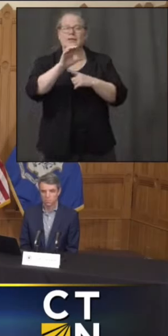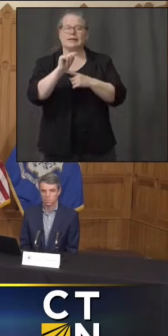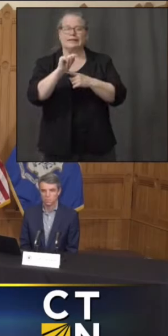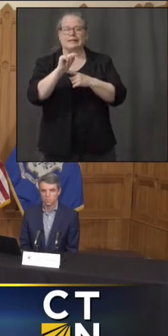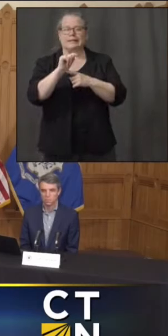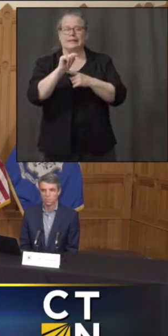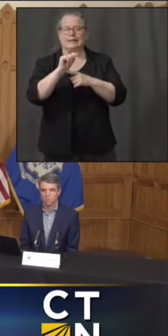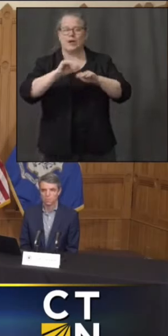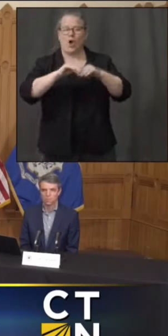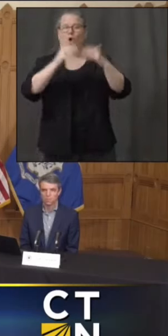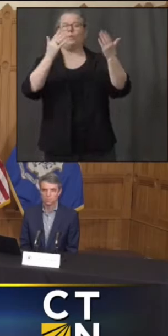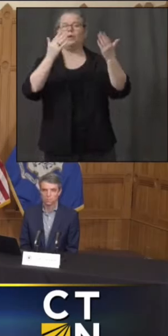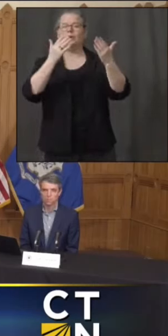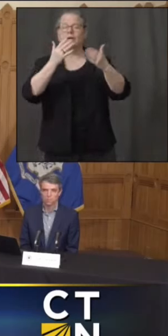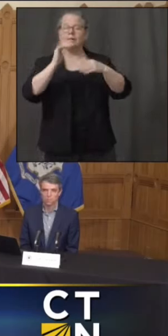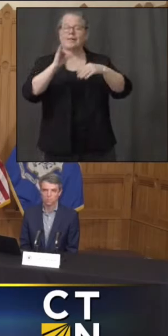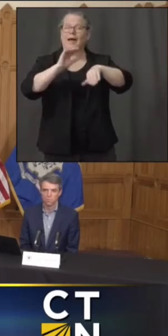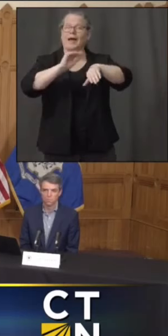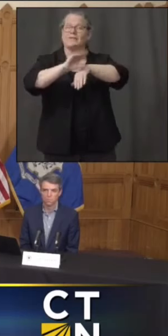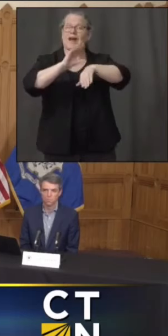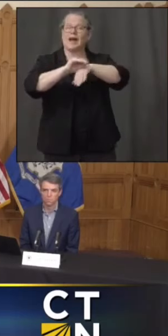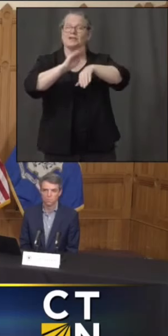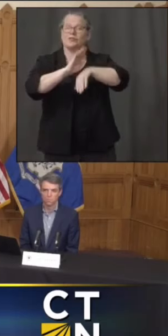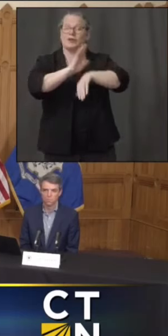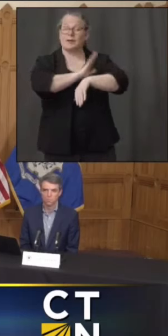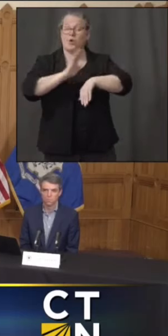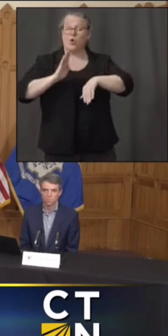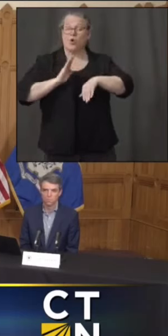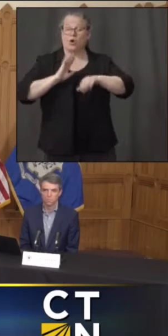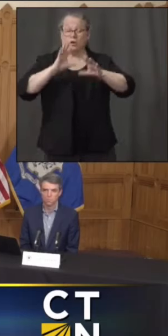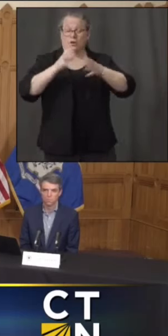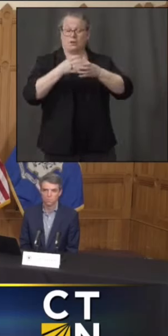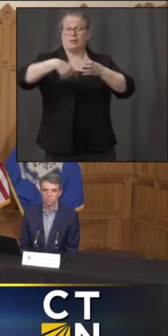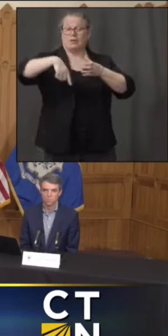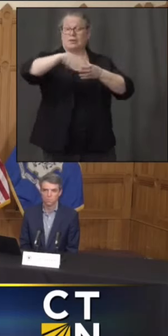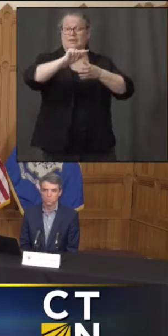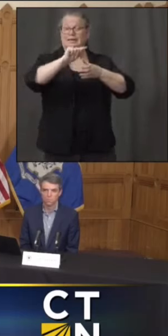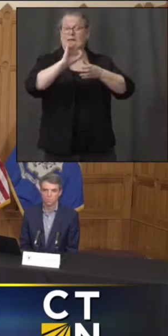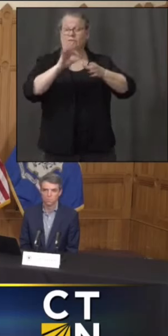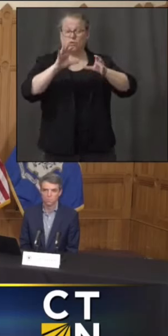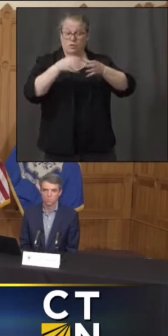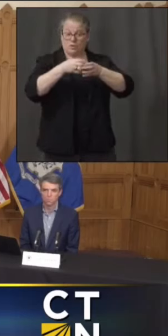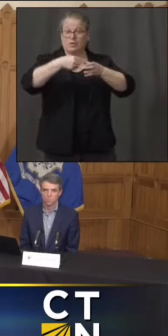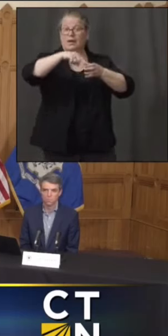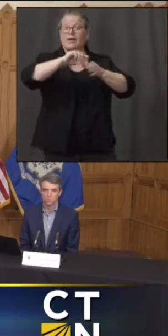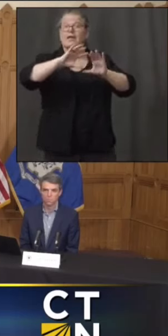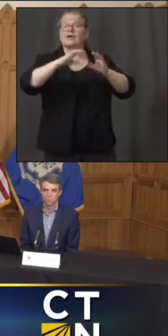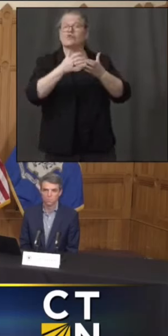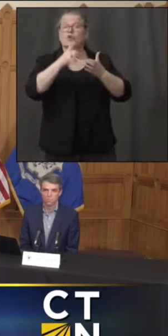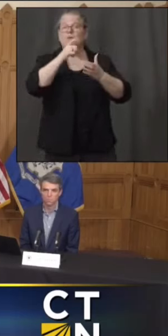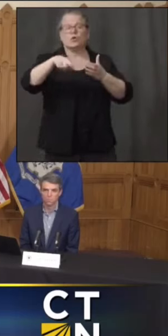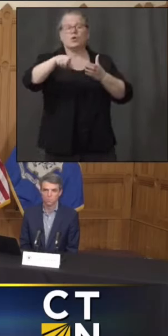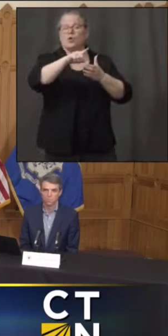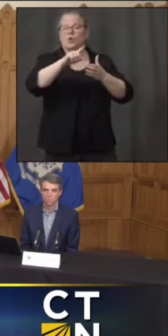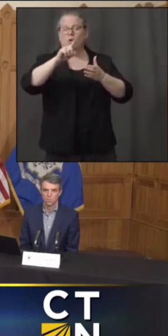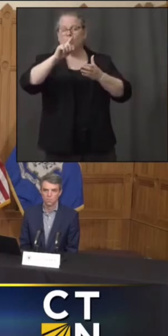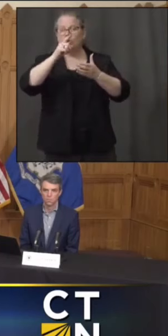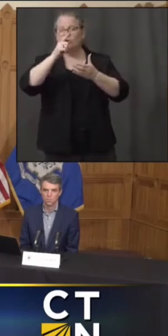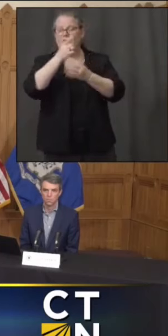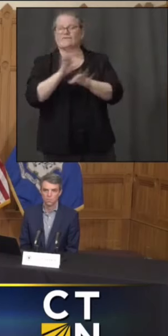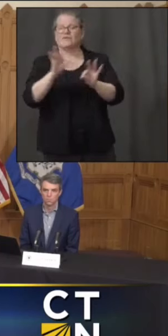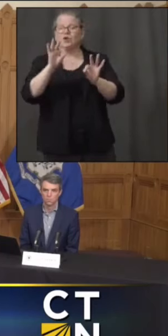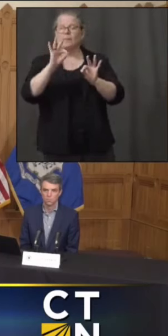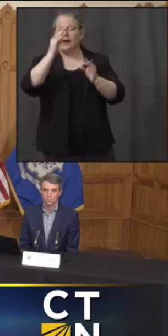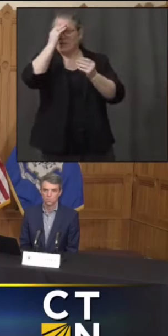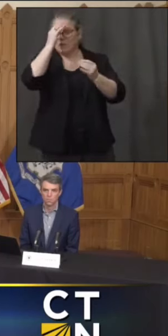its operations outside the Freedom of Information Act today from the House Minority Leader, the